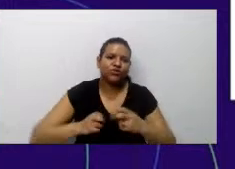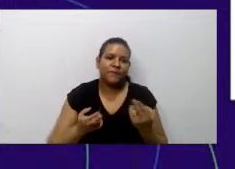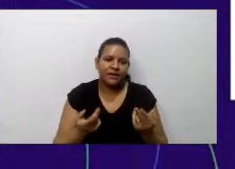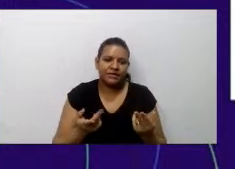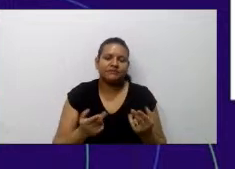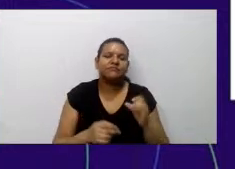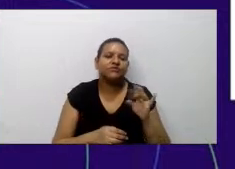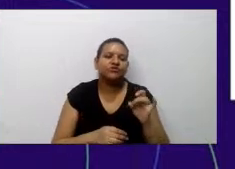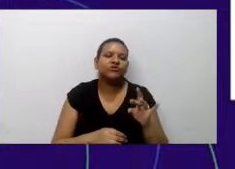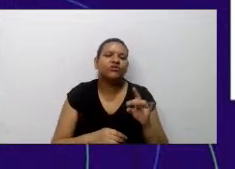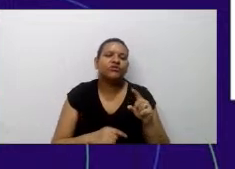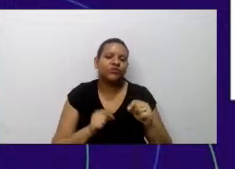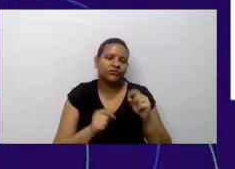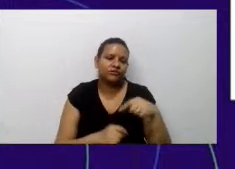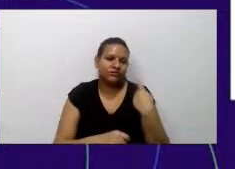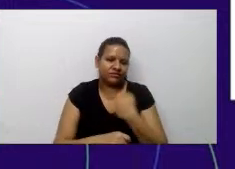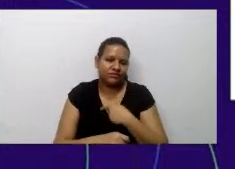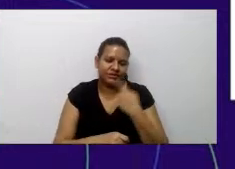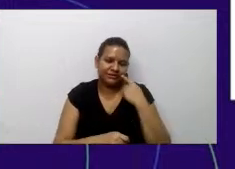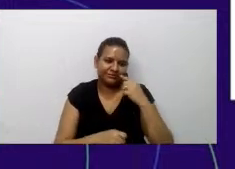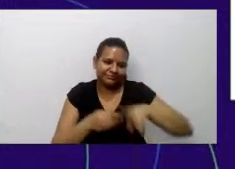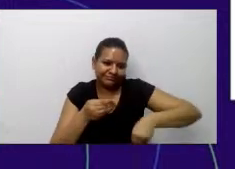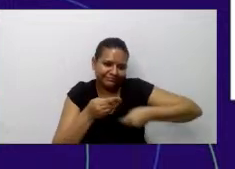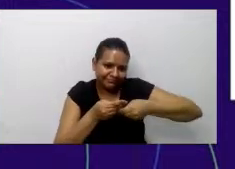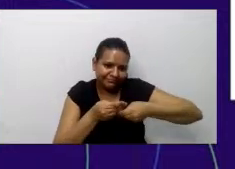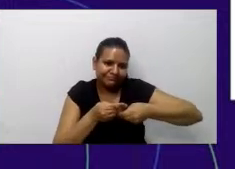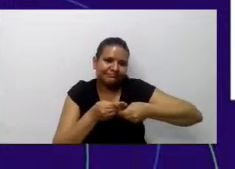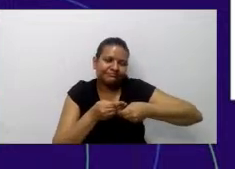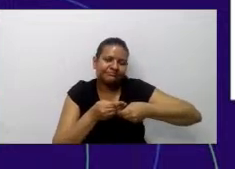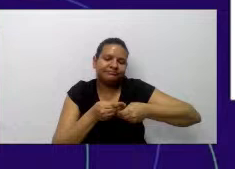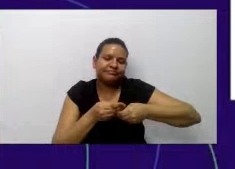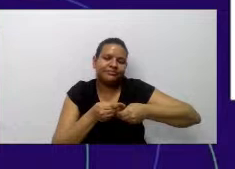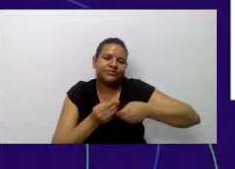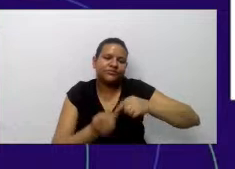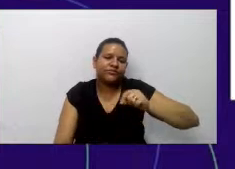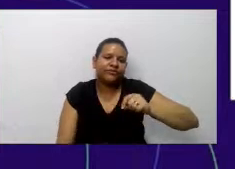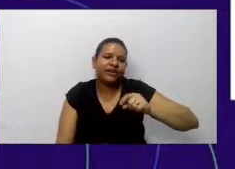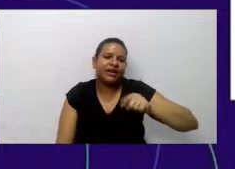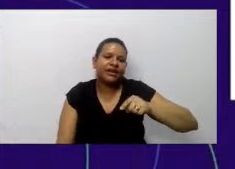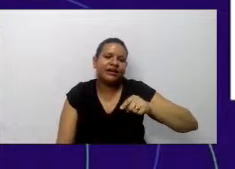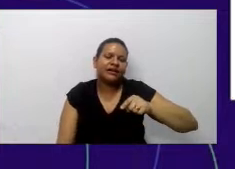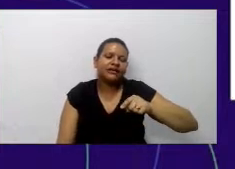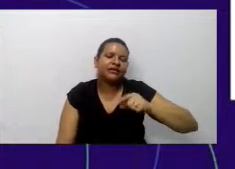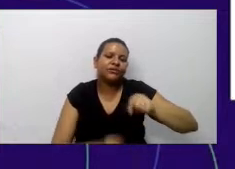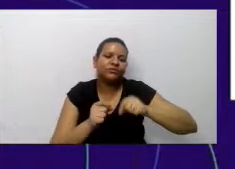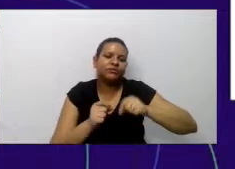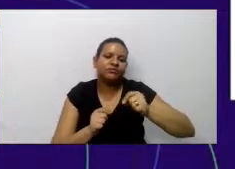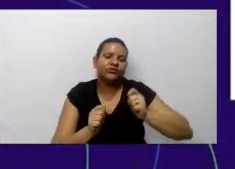that we put it in this speaking task,